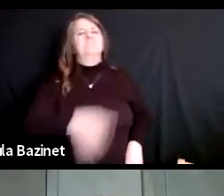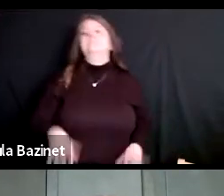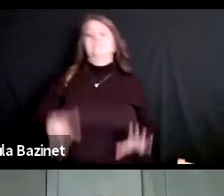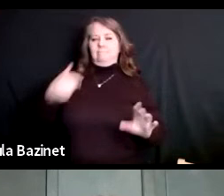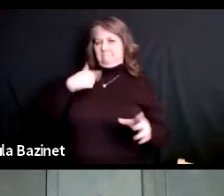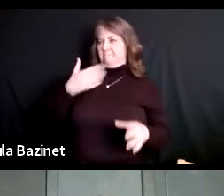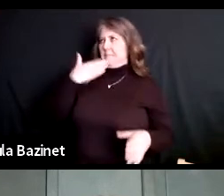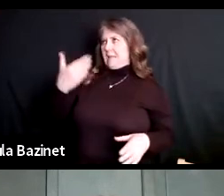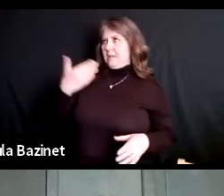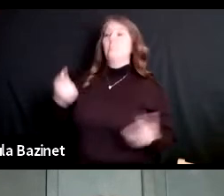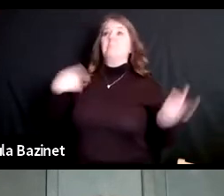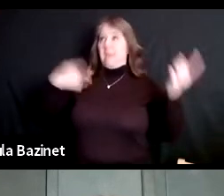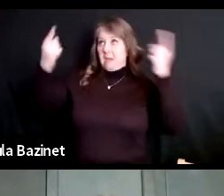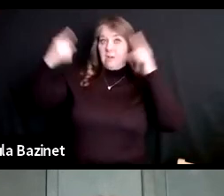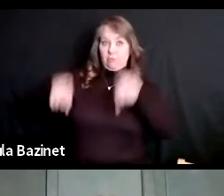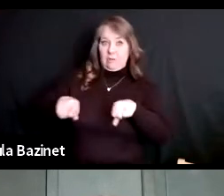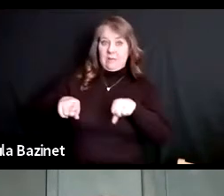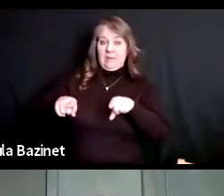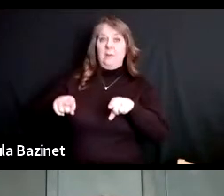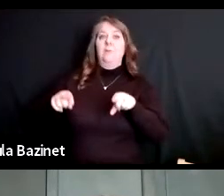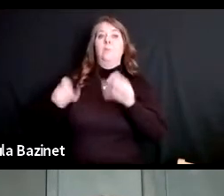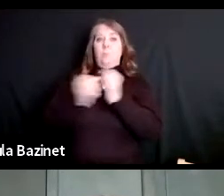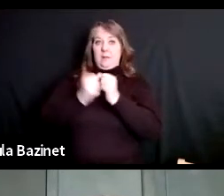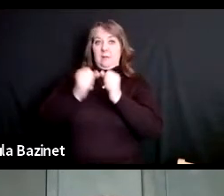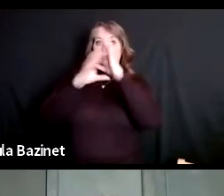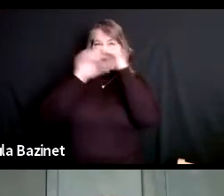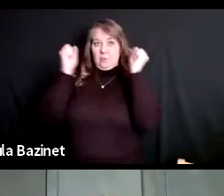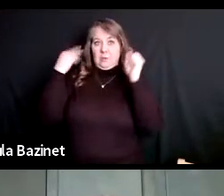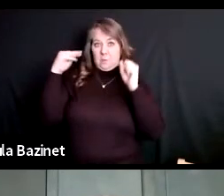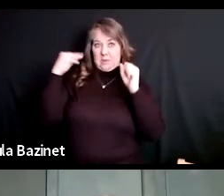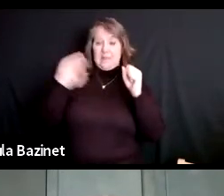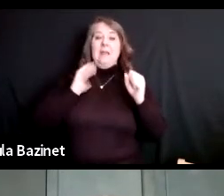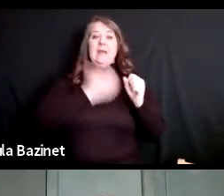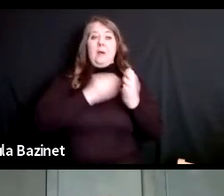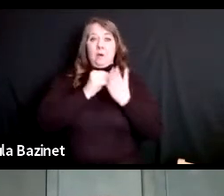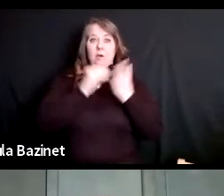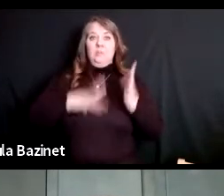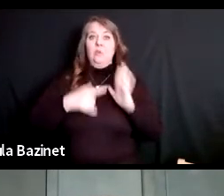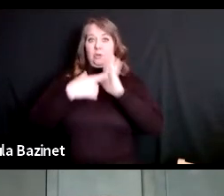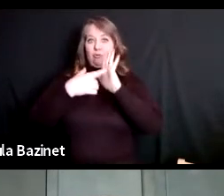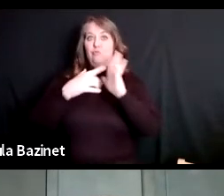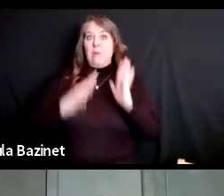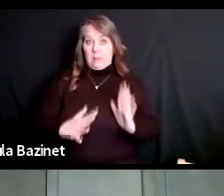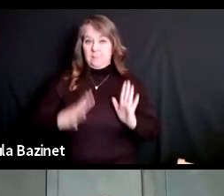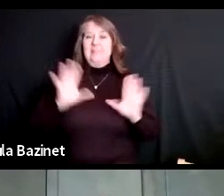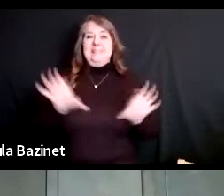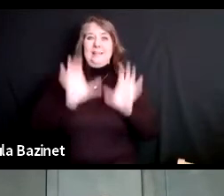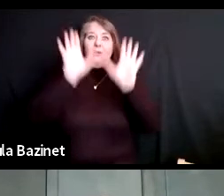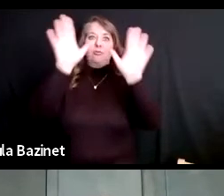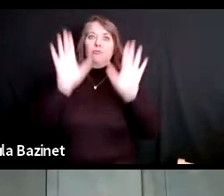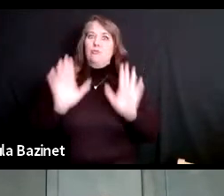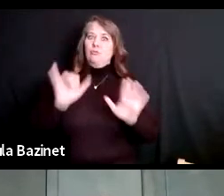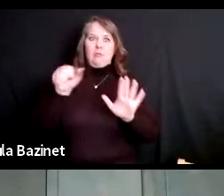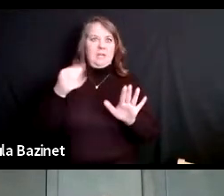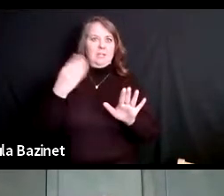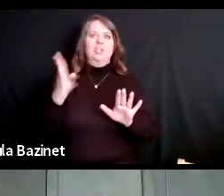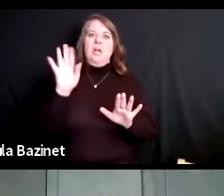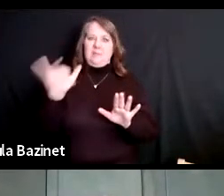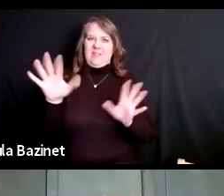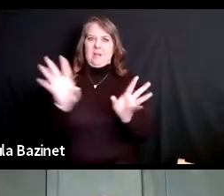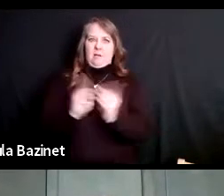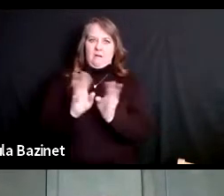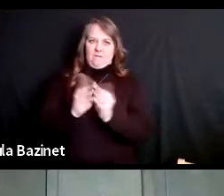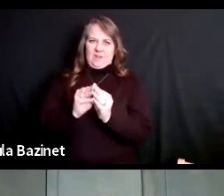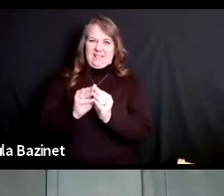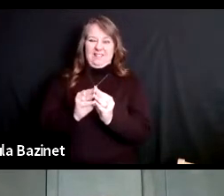with Superintendent Whitney. Our student reps did a great job at that conference. And here's the unfortunate thing